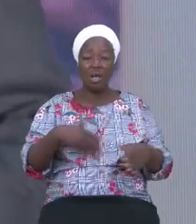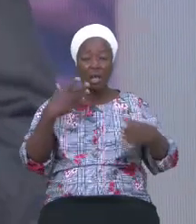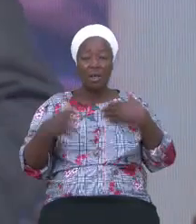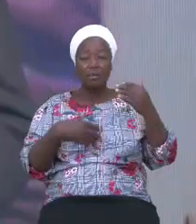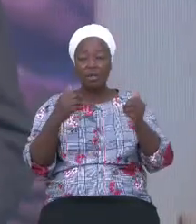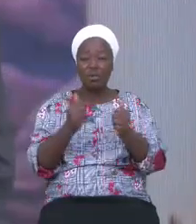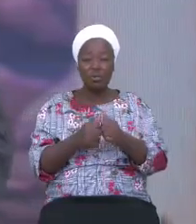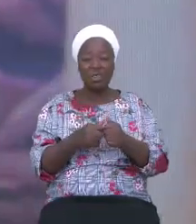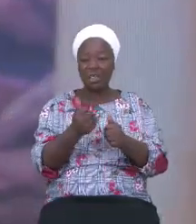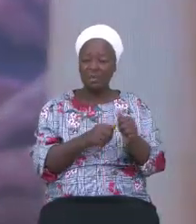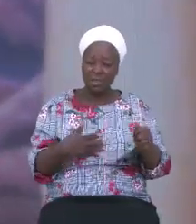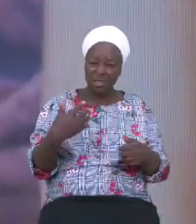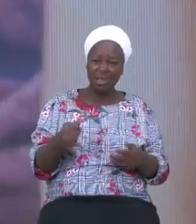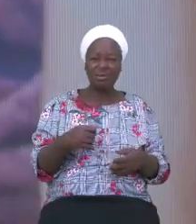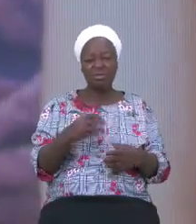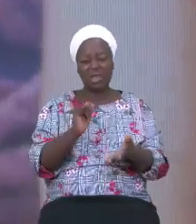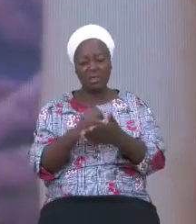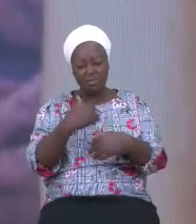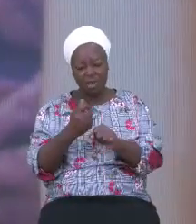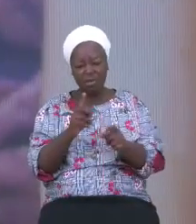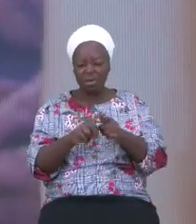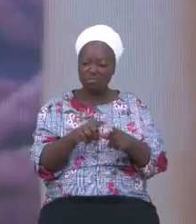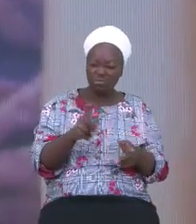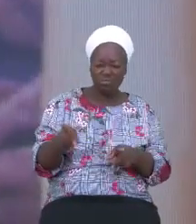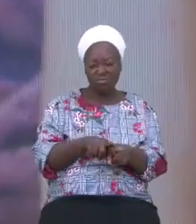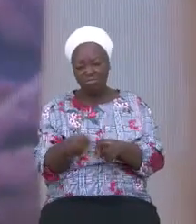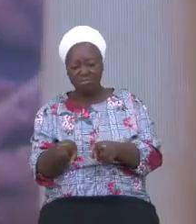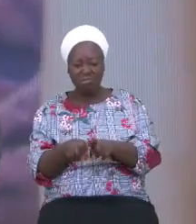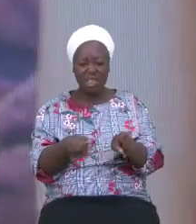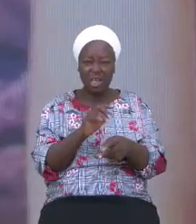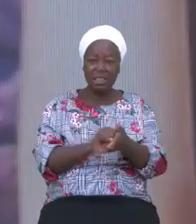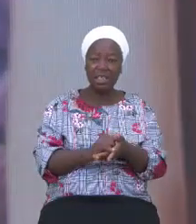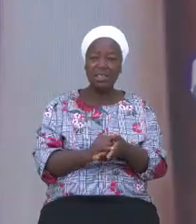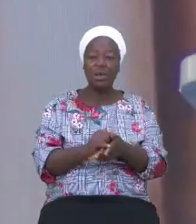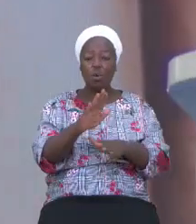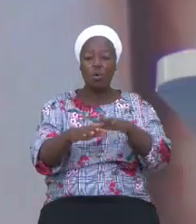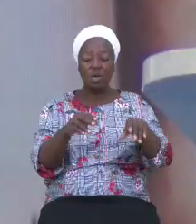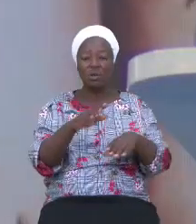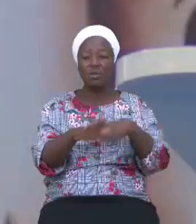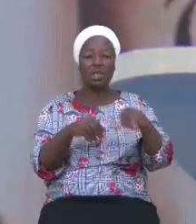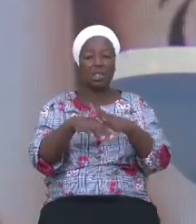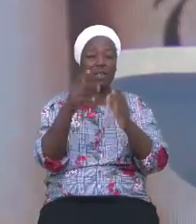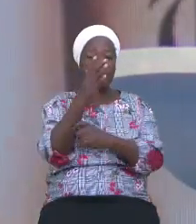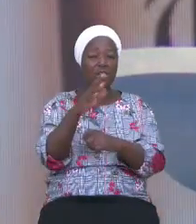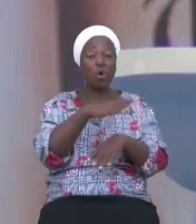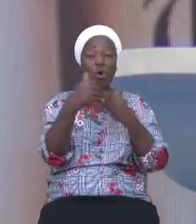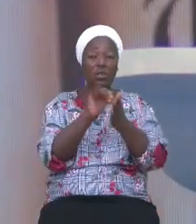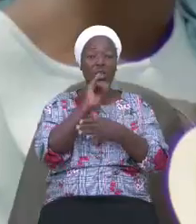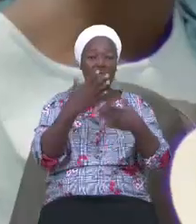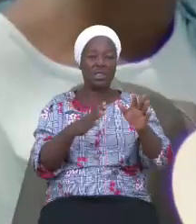before, everything that made you to go this way, go that way, walking in the flesh, all that is dead